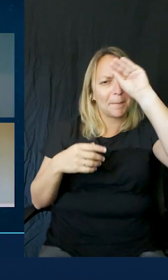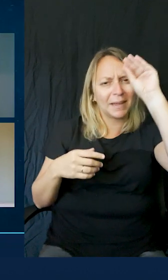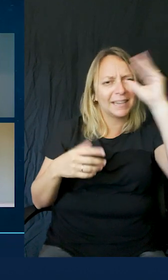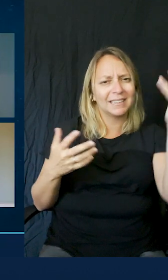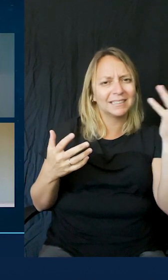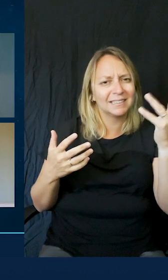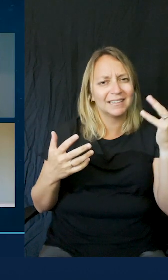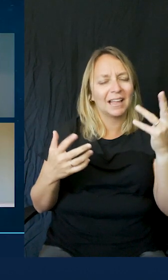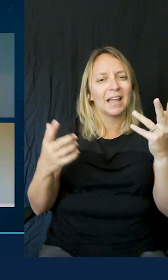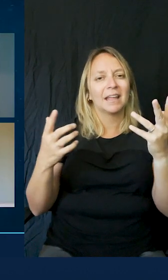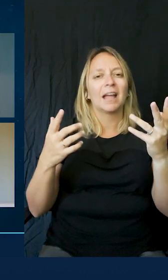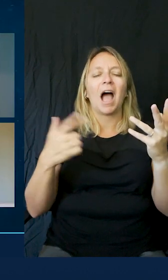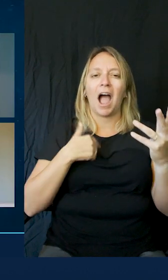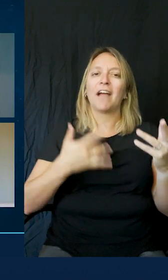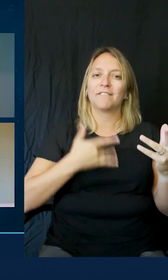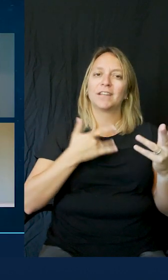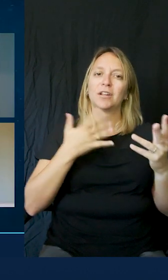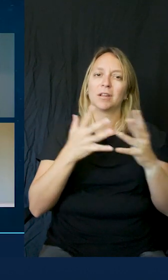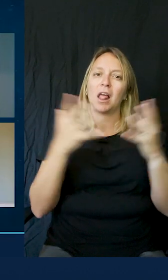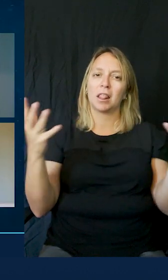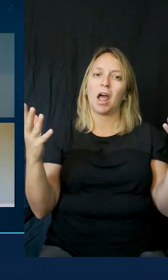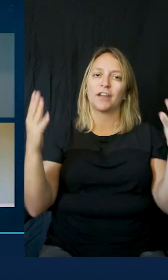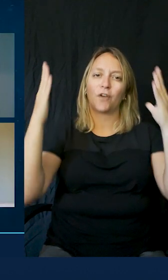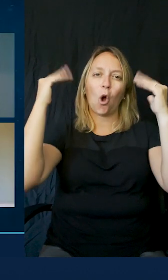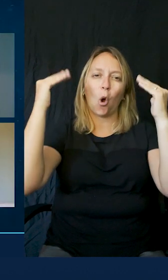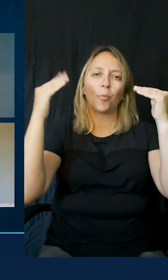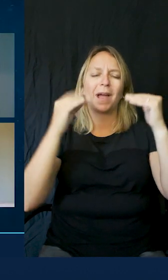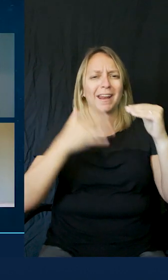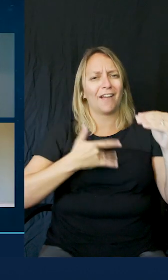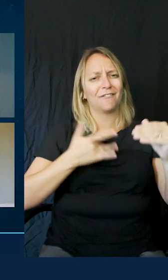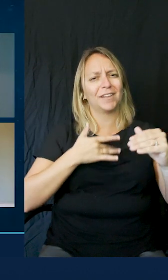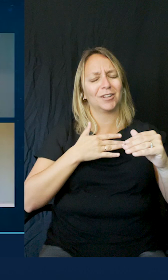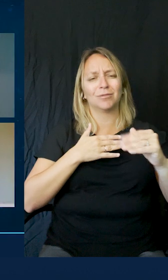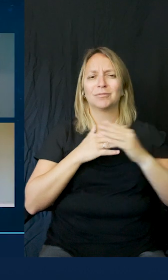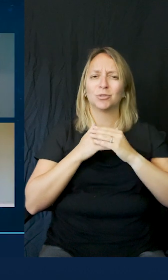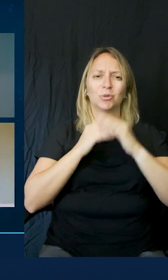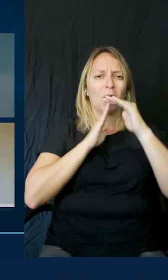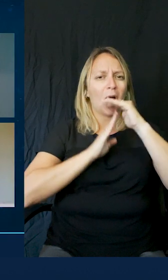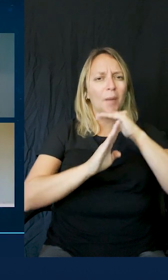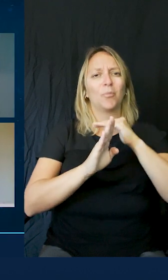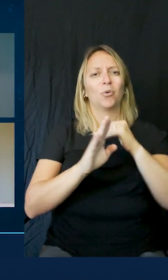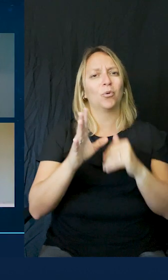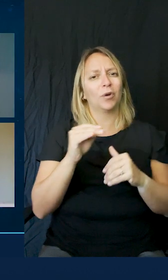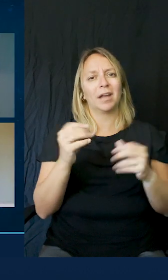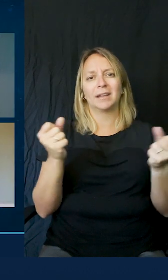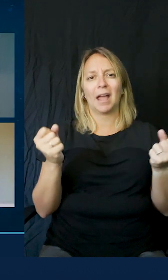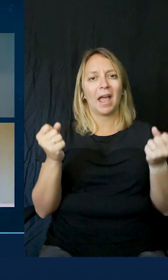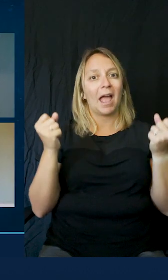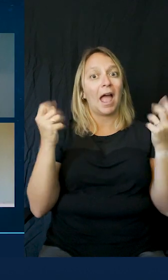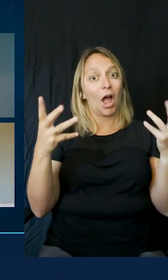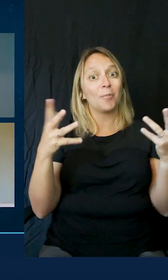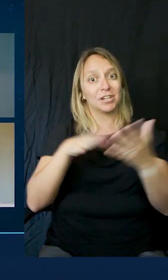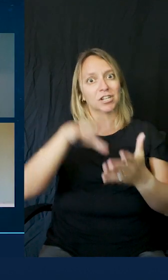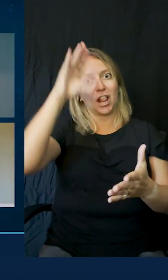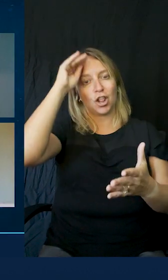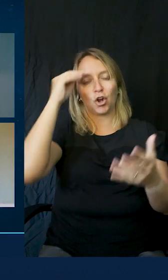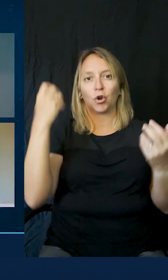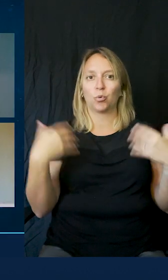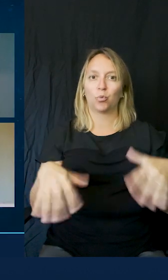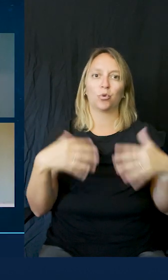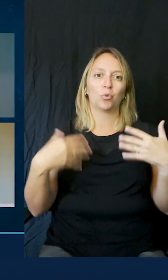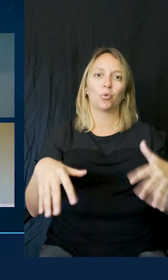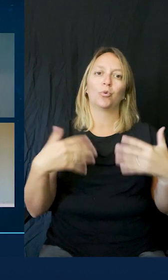like gives me a lot of hope and humility about how much there is to learn.